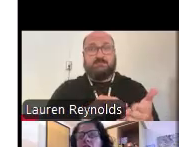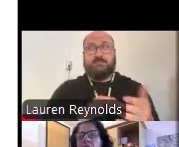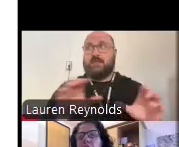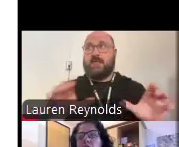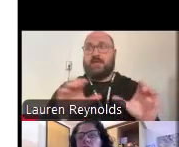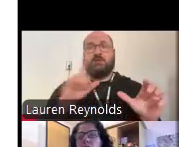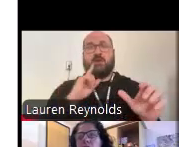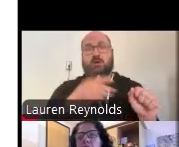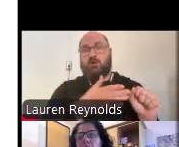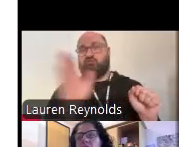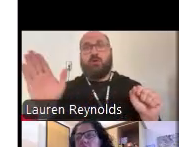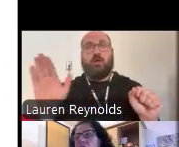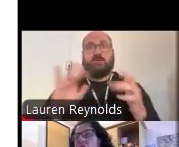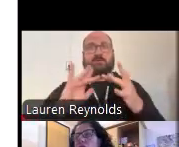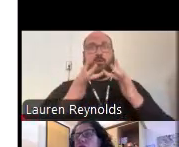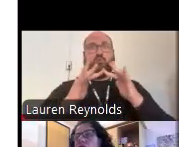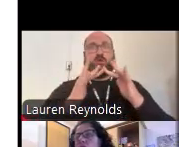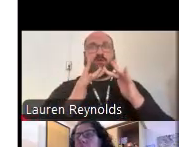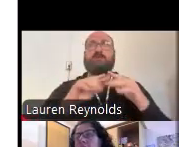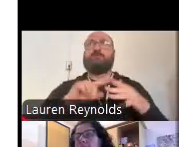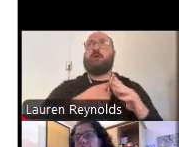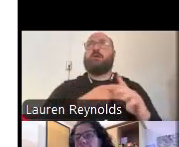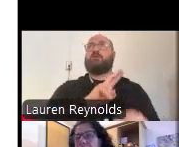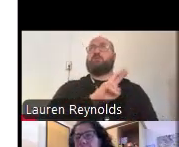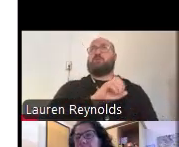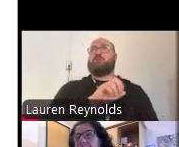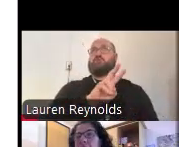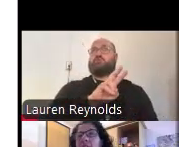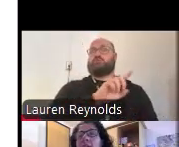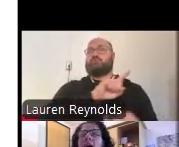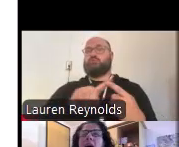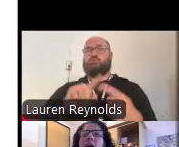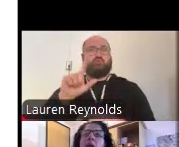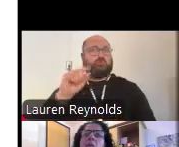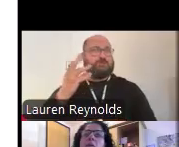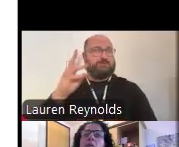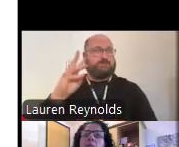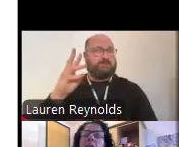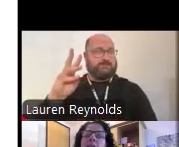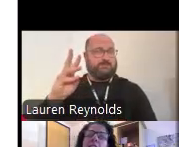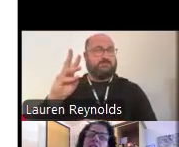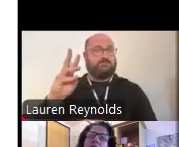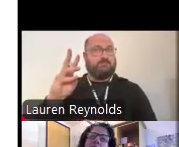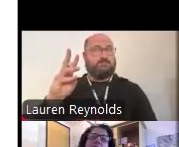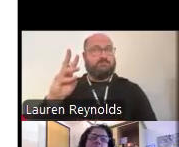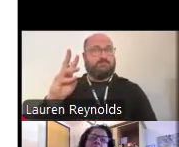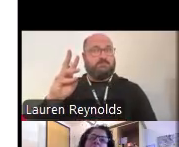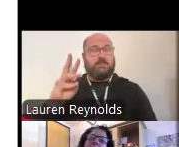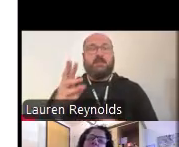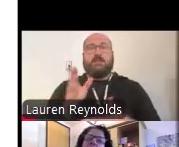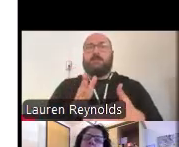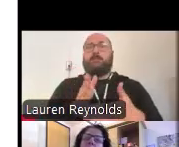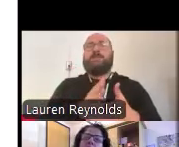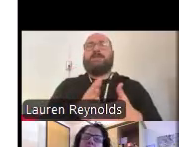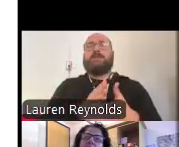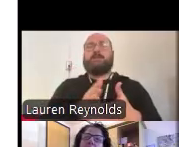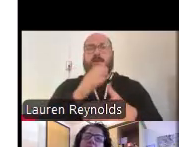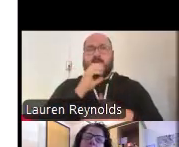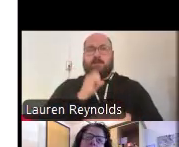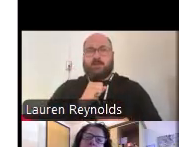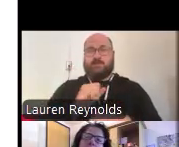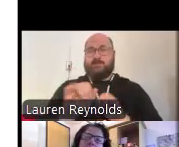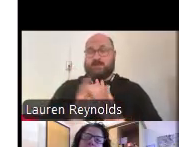network, starting the year 2002 through 2016. The median age of identification